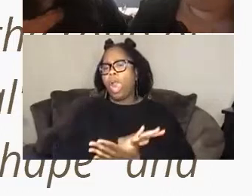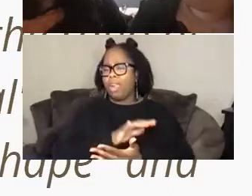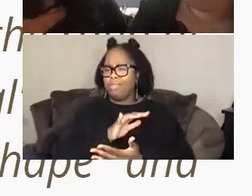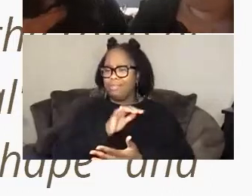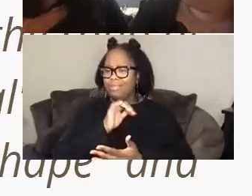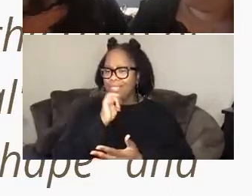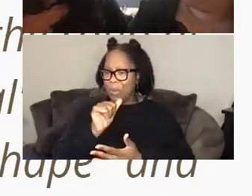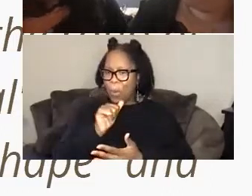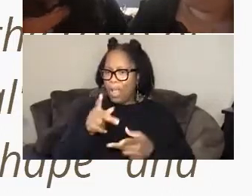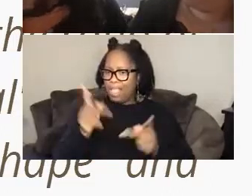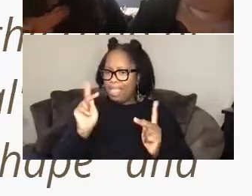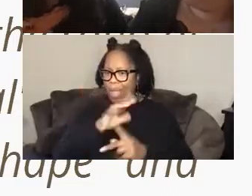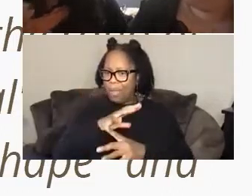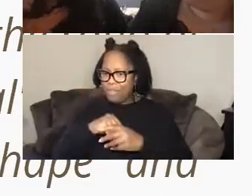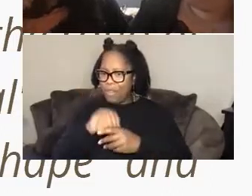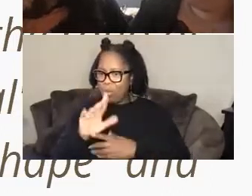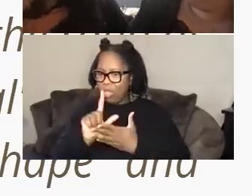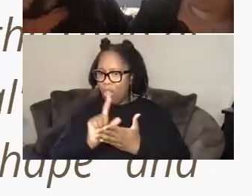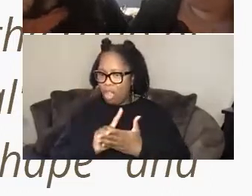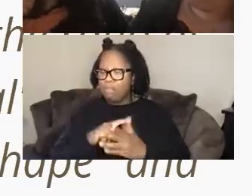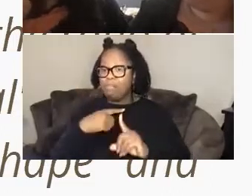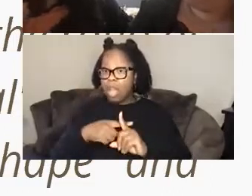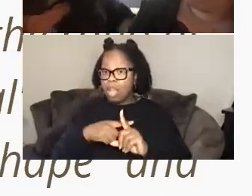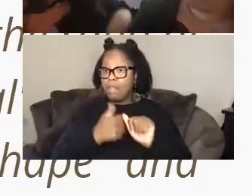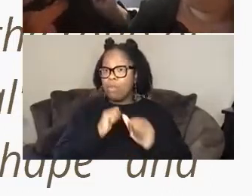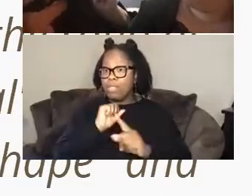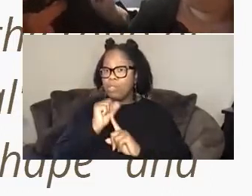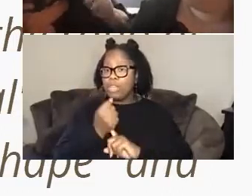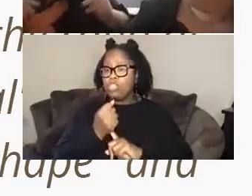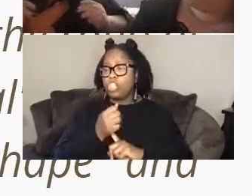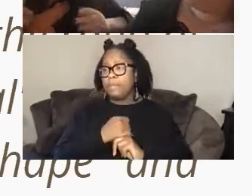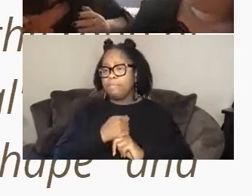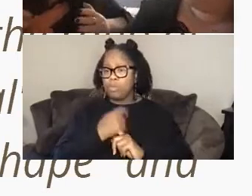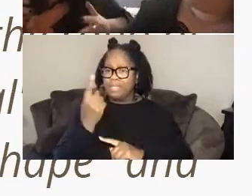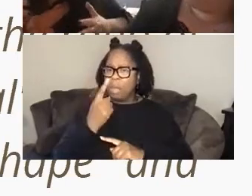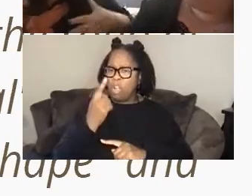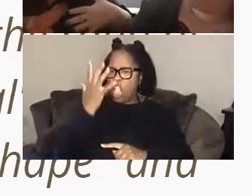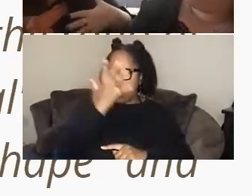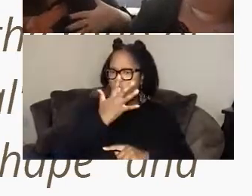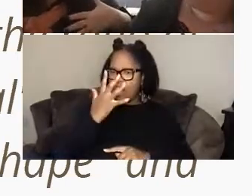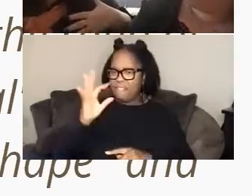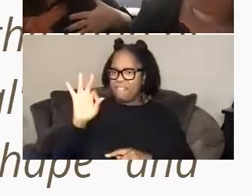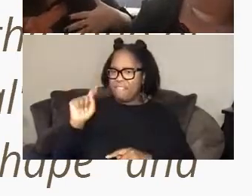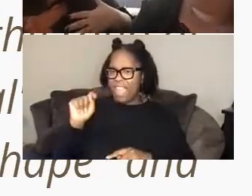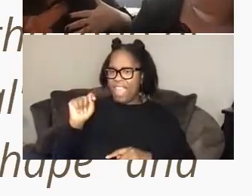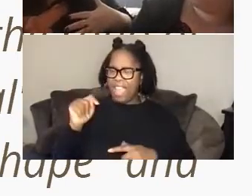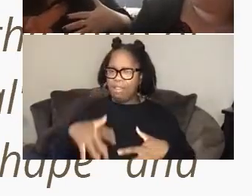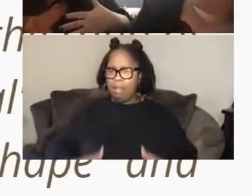crafted. Also, you want to avoid a situation where someone who kind of looks fat because of how they carry